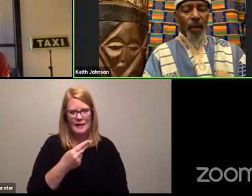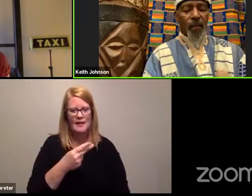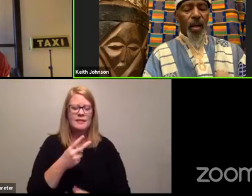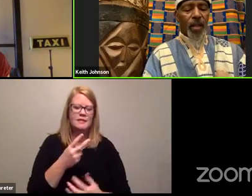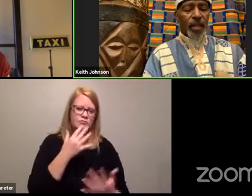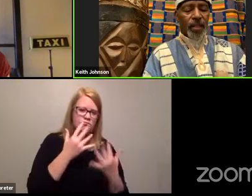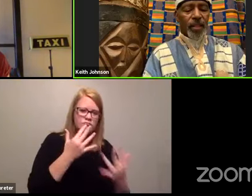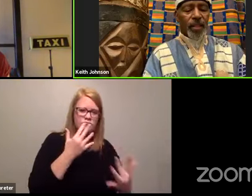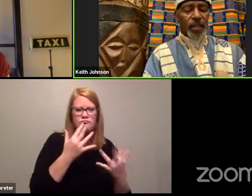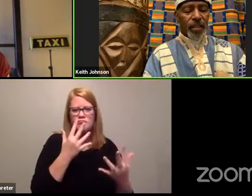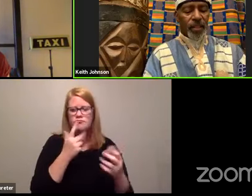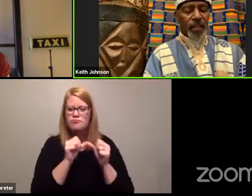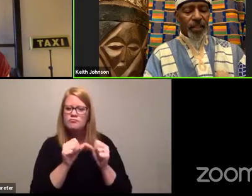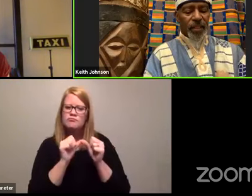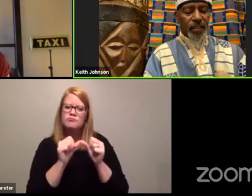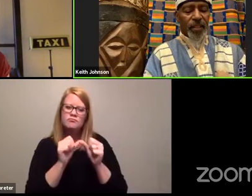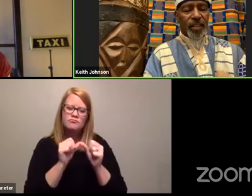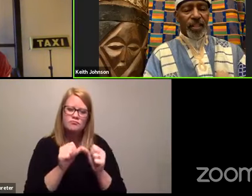yo,